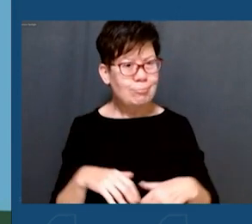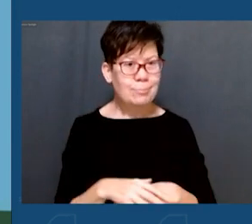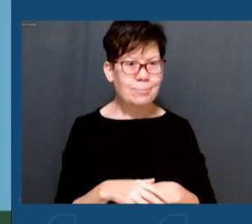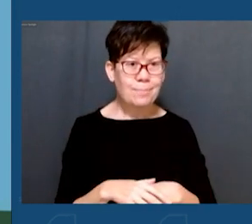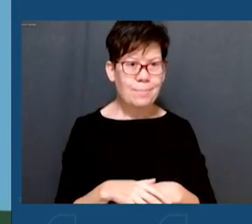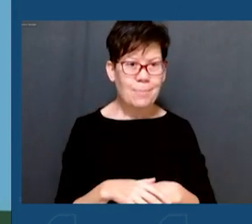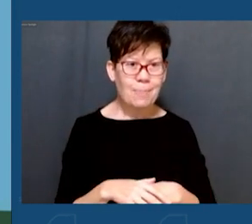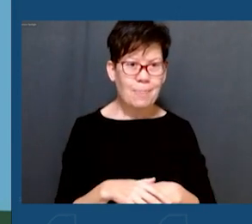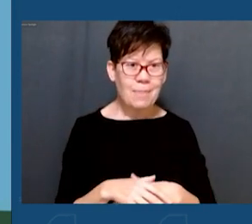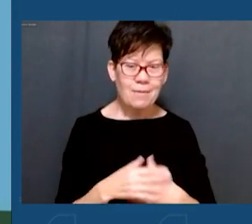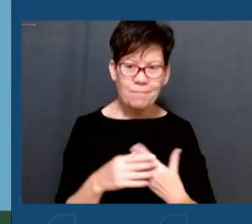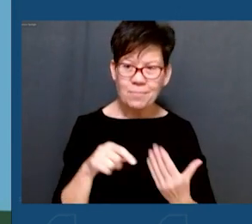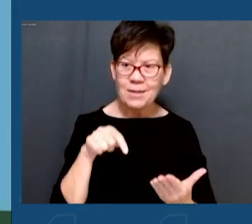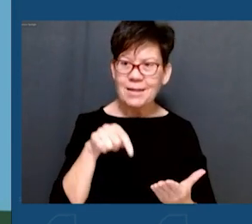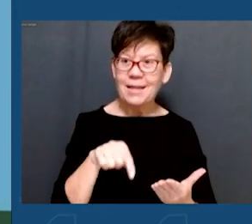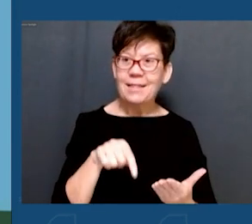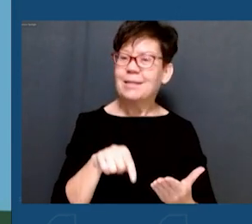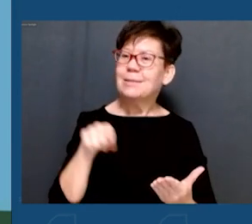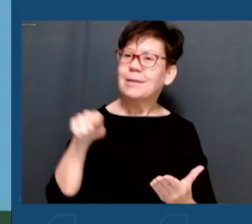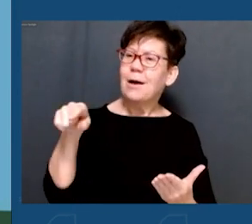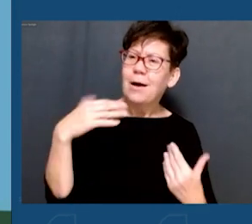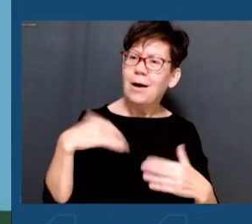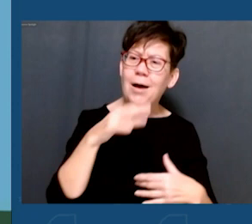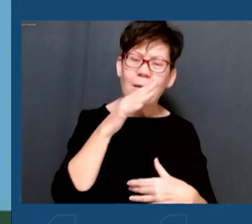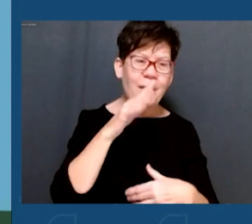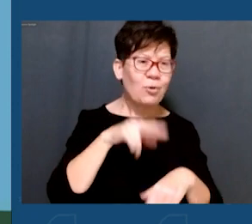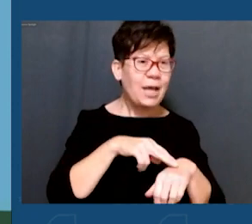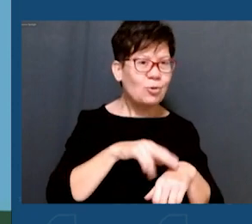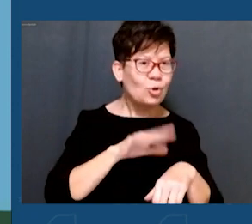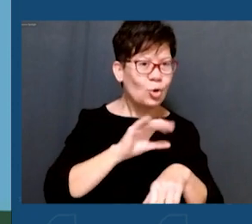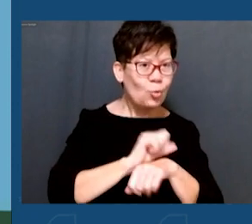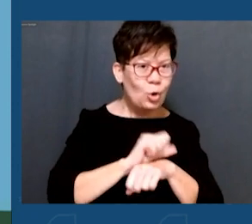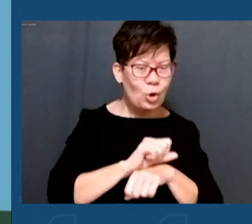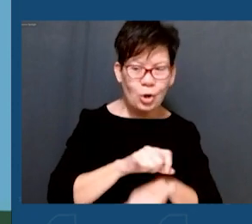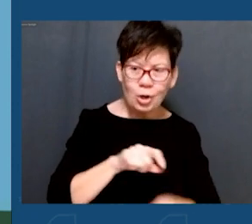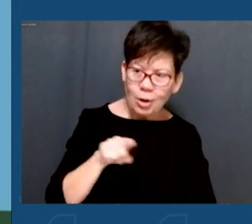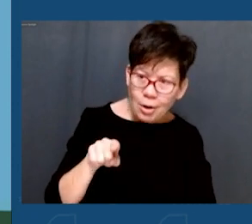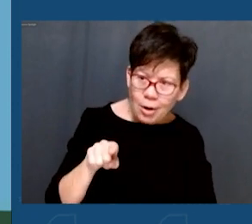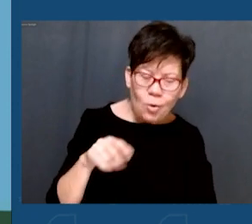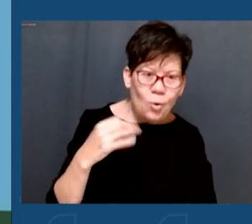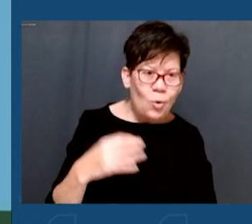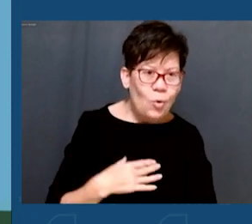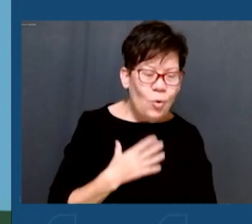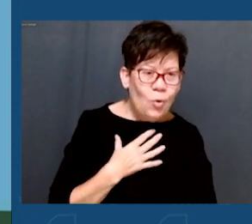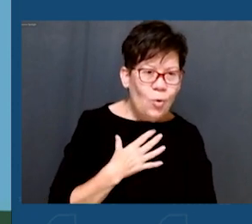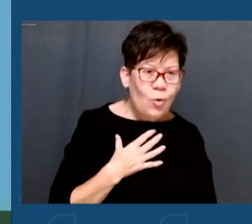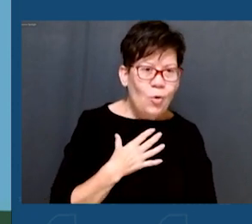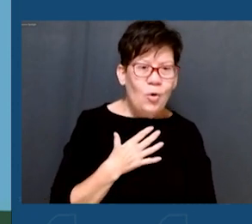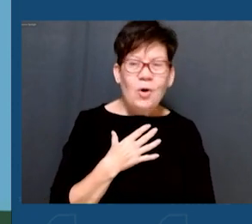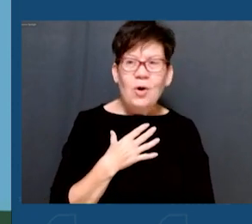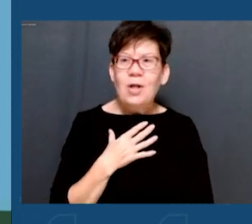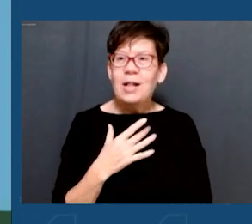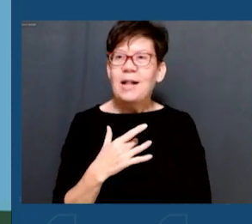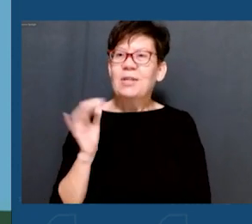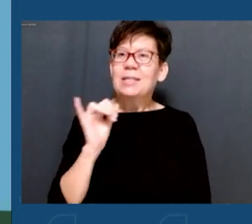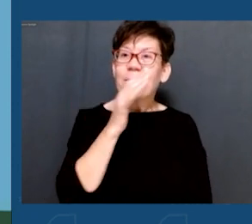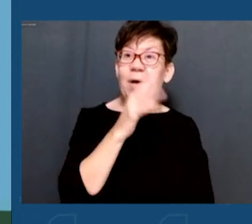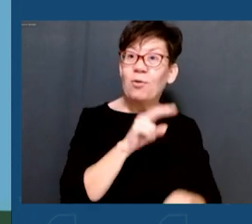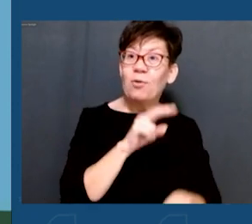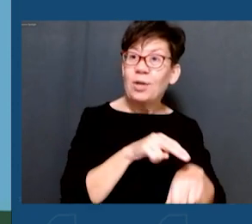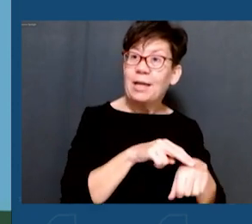feat of Mother Nature is inspiring. And it feels like Mother Nature did her best